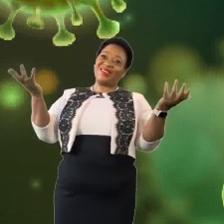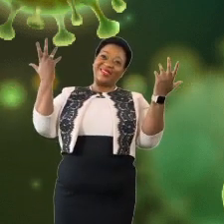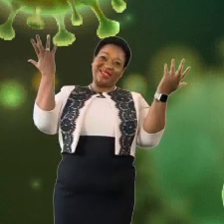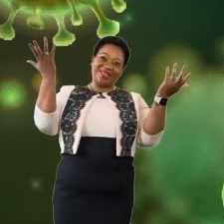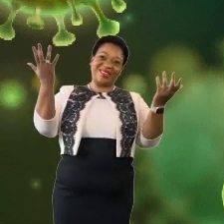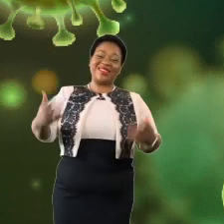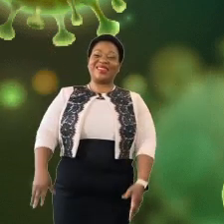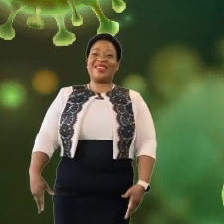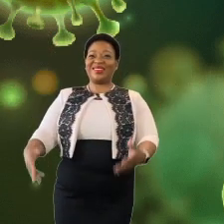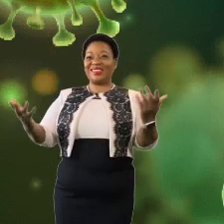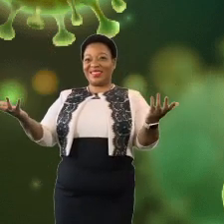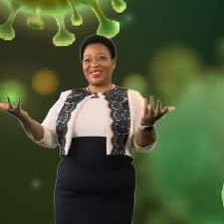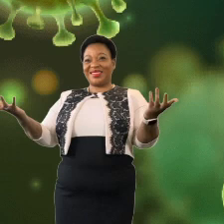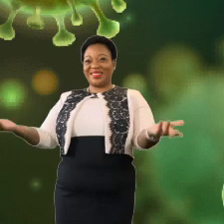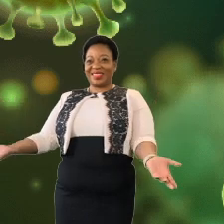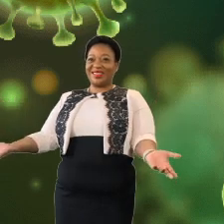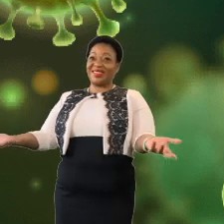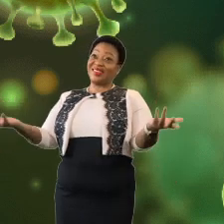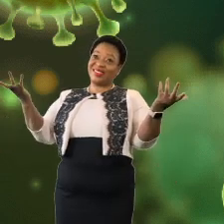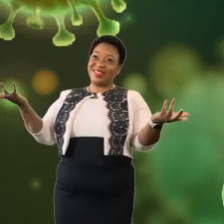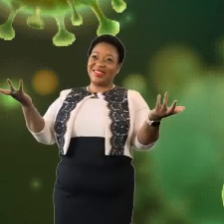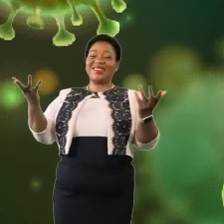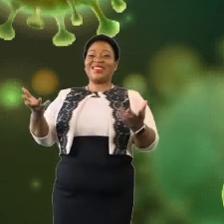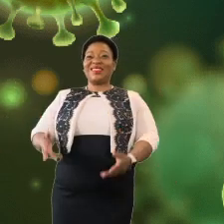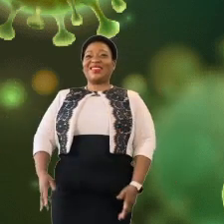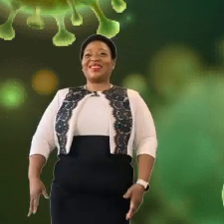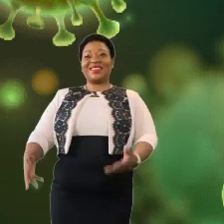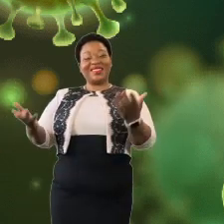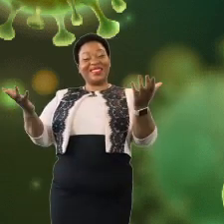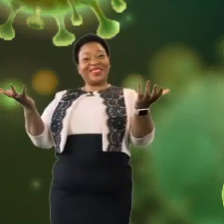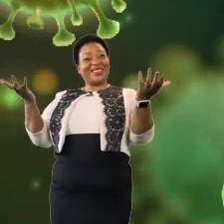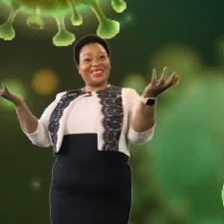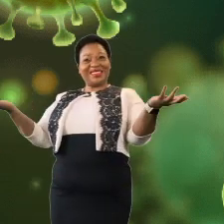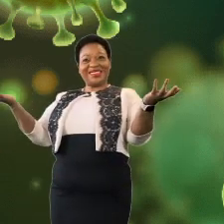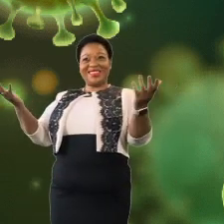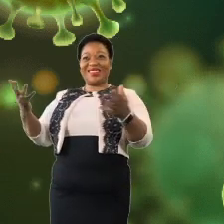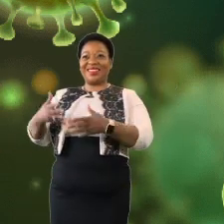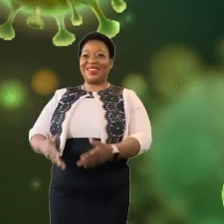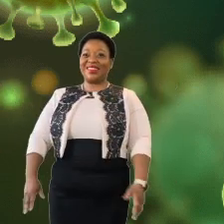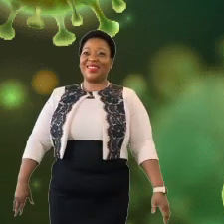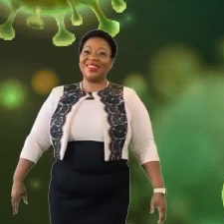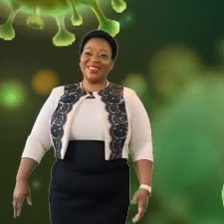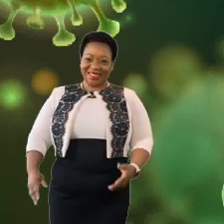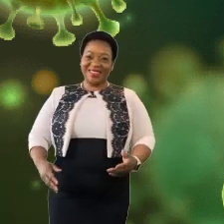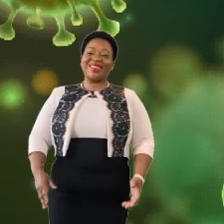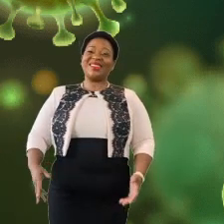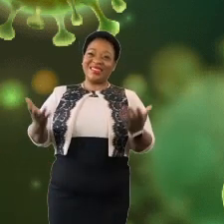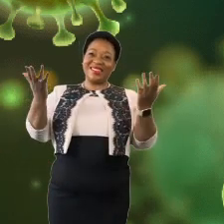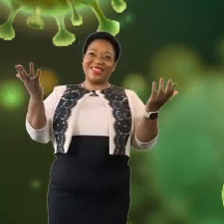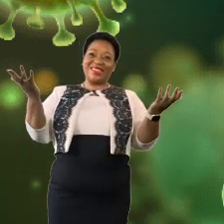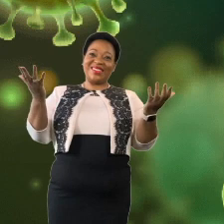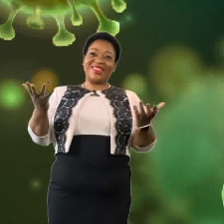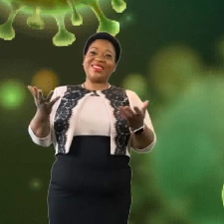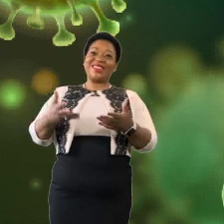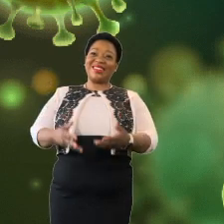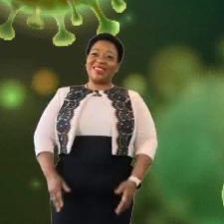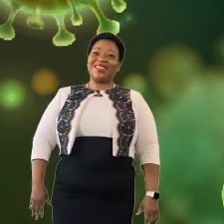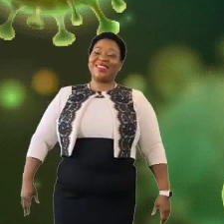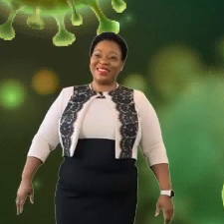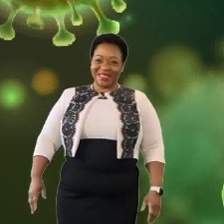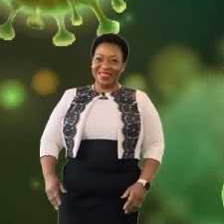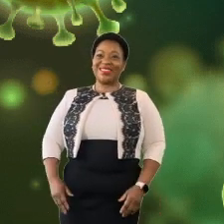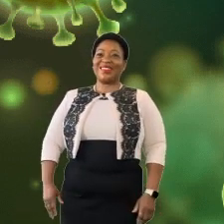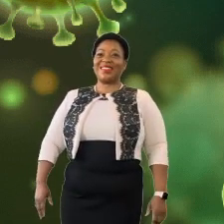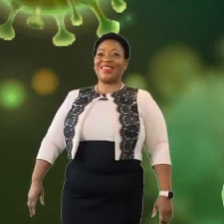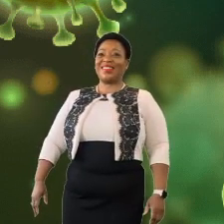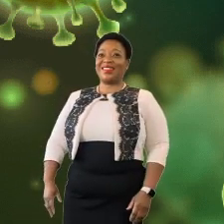very, very innovatively about supply chain management procedures we're going to put in place. And we're going to have to do it in such a manner that we don't